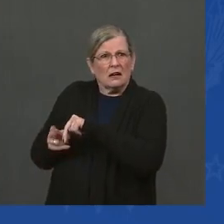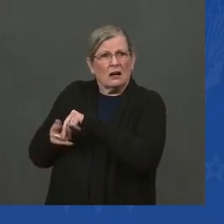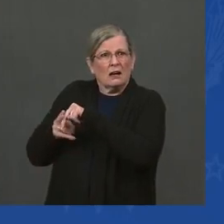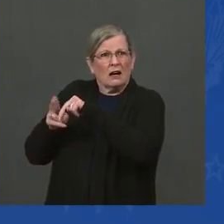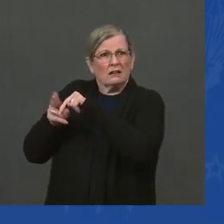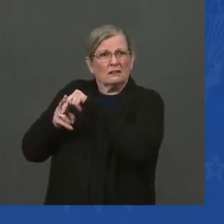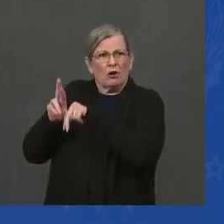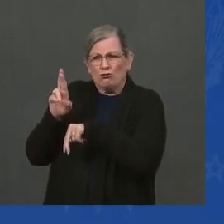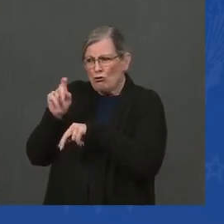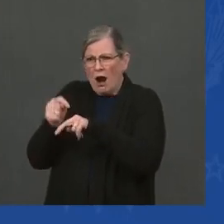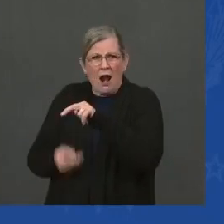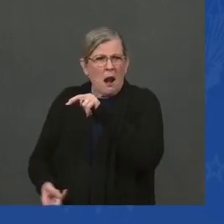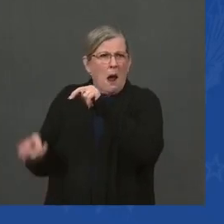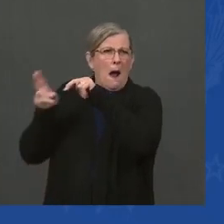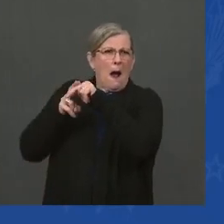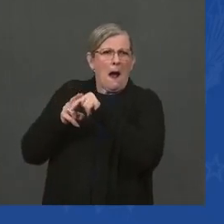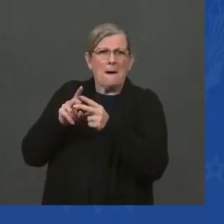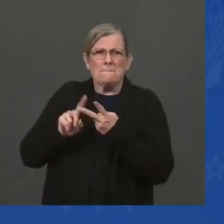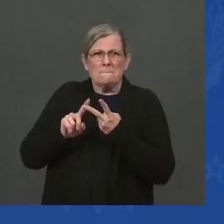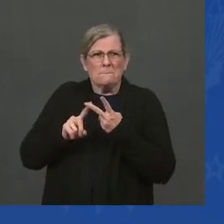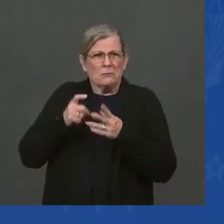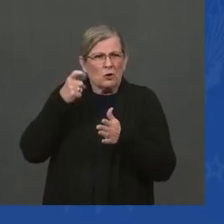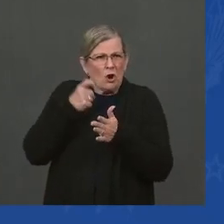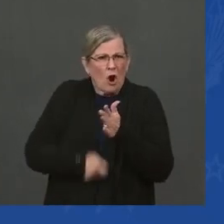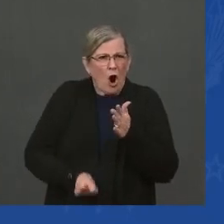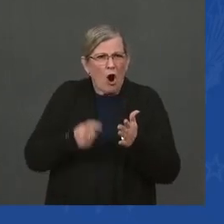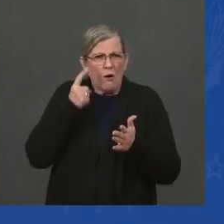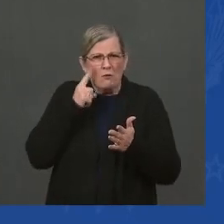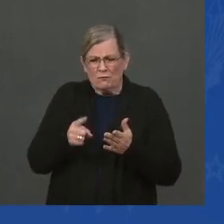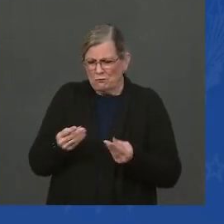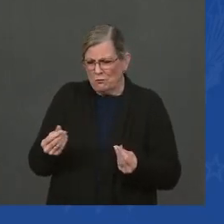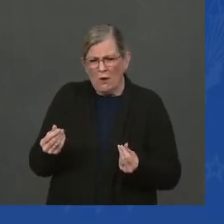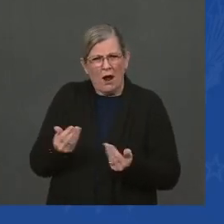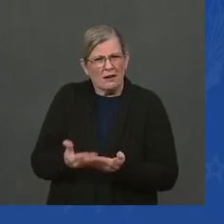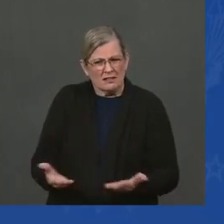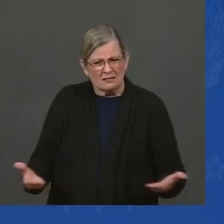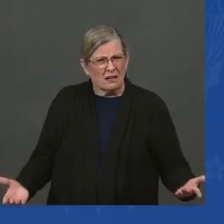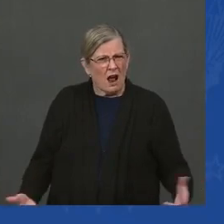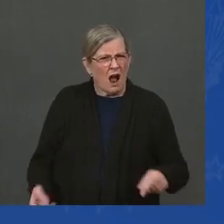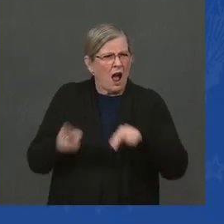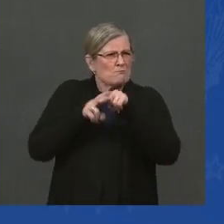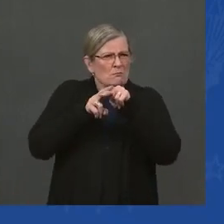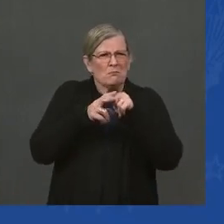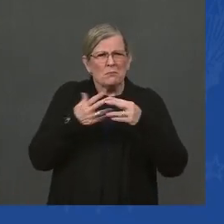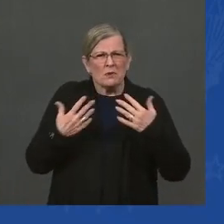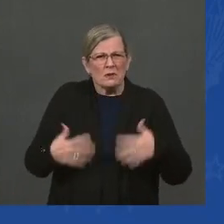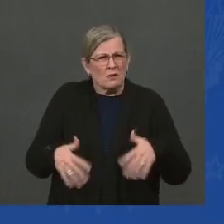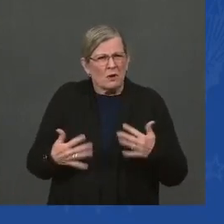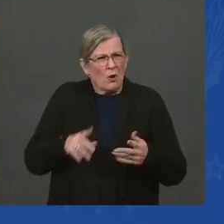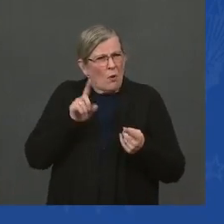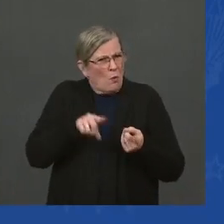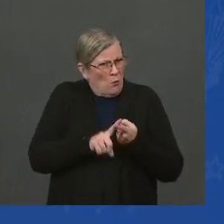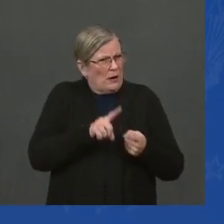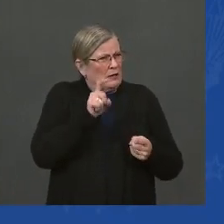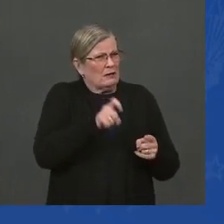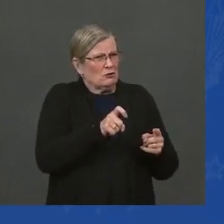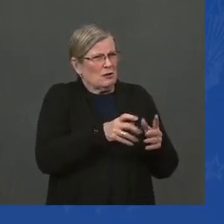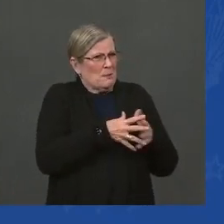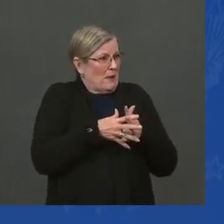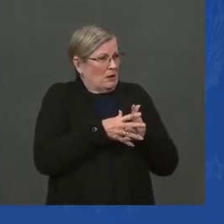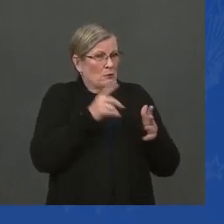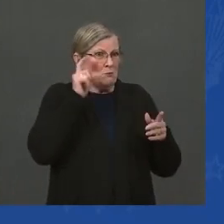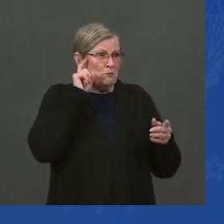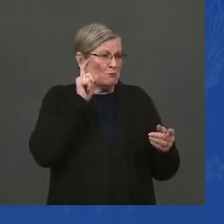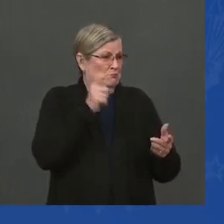at a 13-year high. So when specifically should Americans expect those prices to come down?